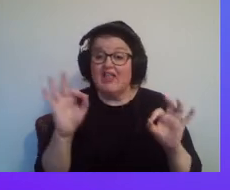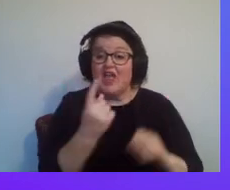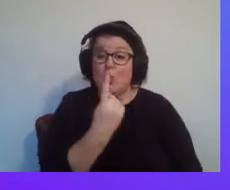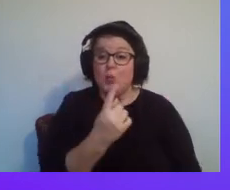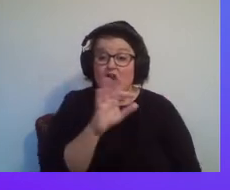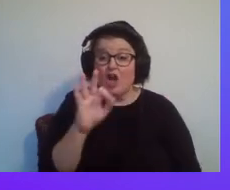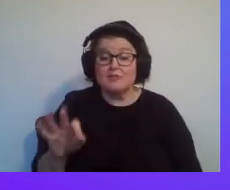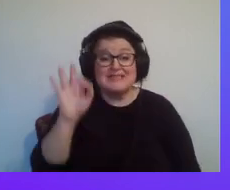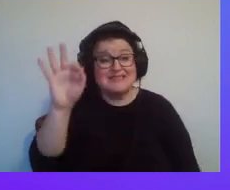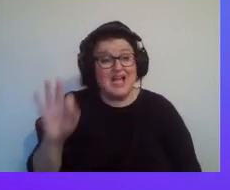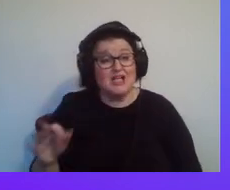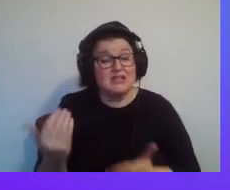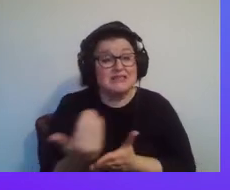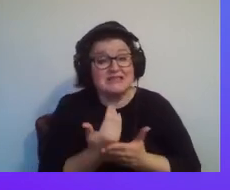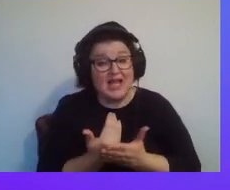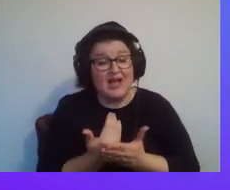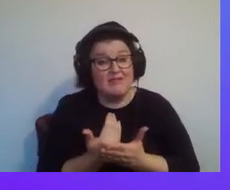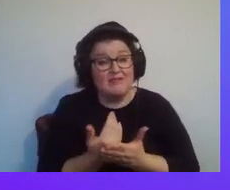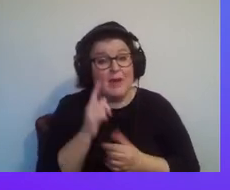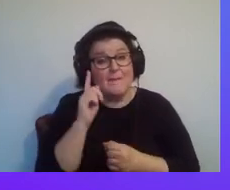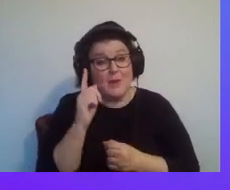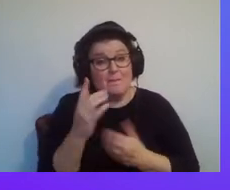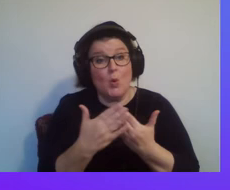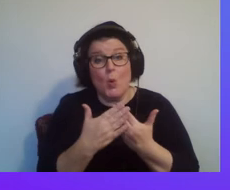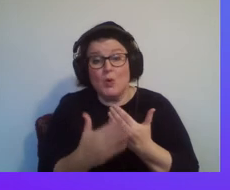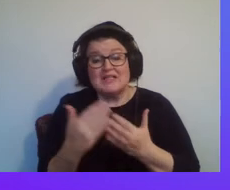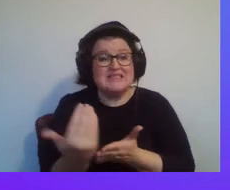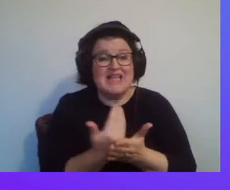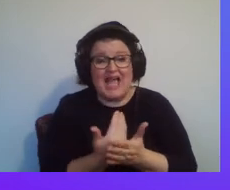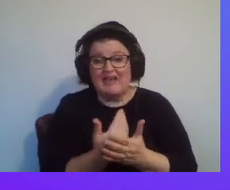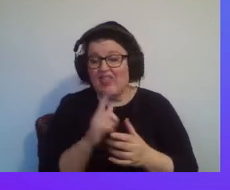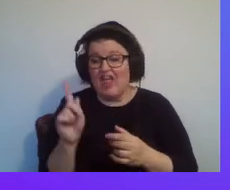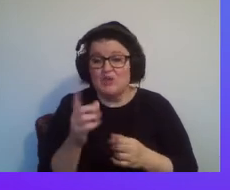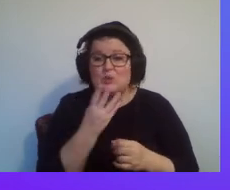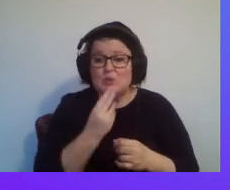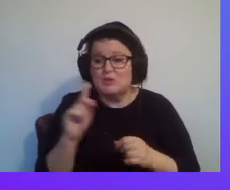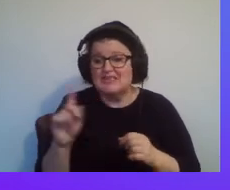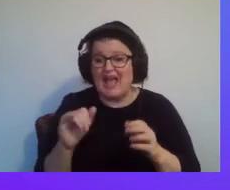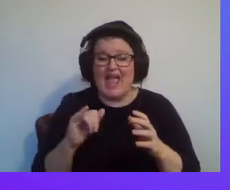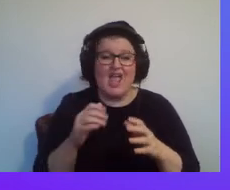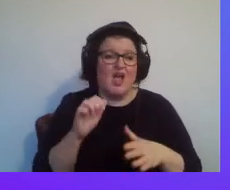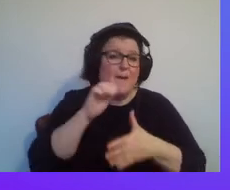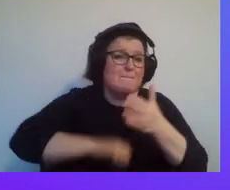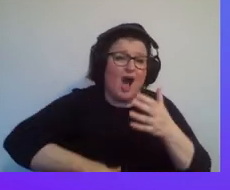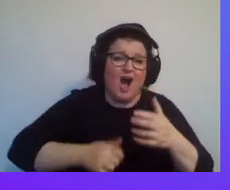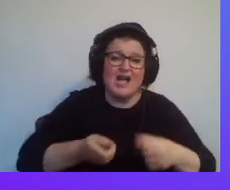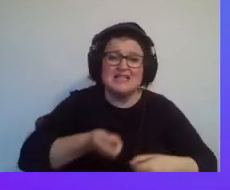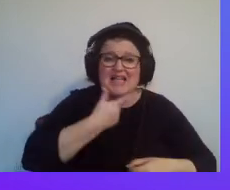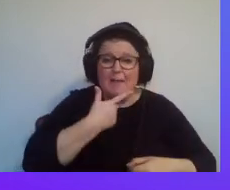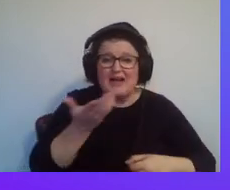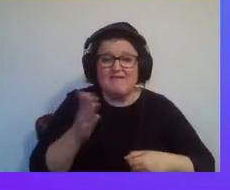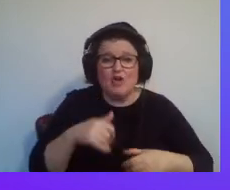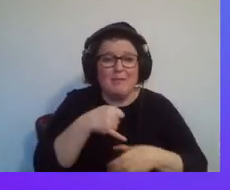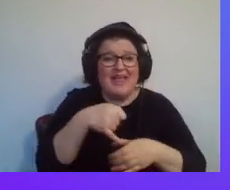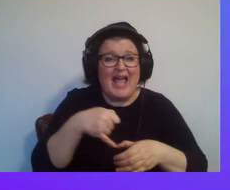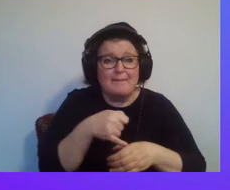you going into a pharmacist and buying, say, aspirin or non-steroidals, because they have a whole